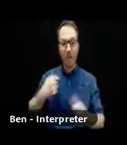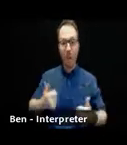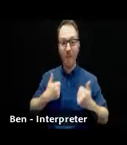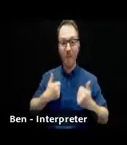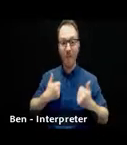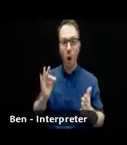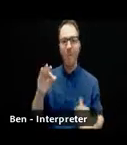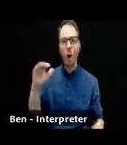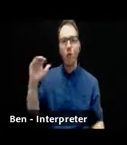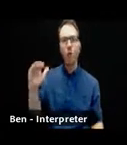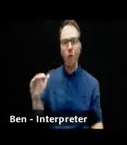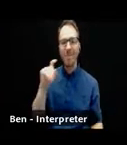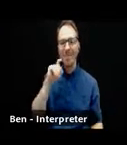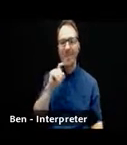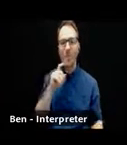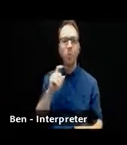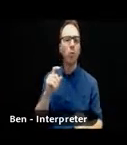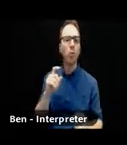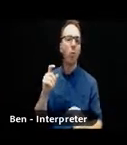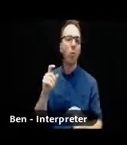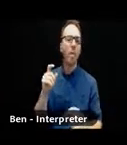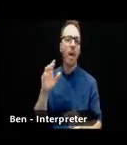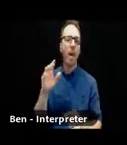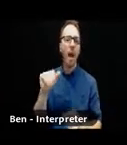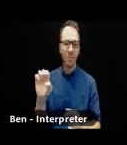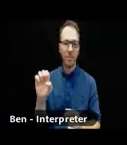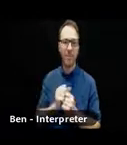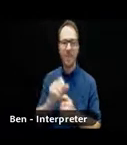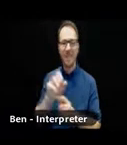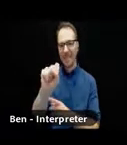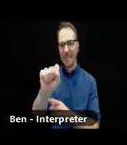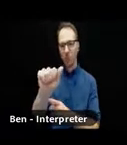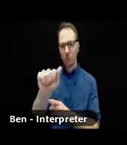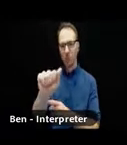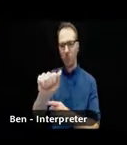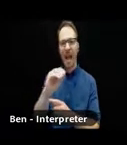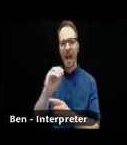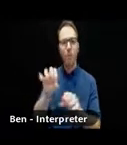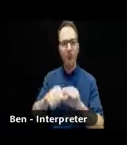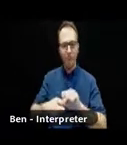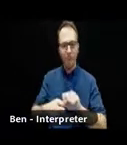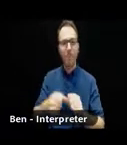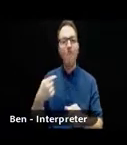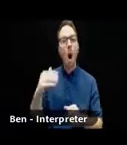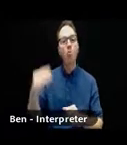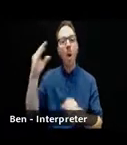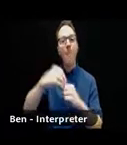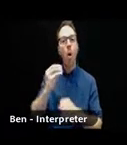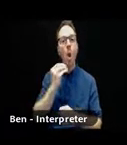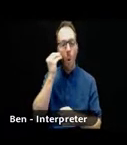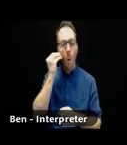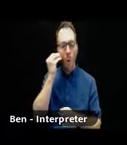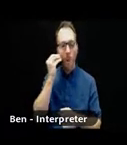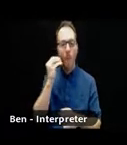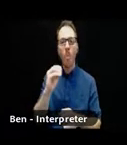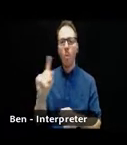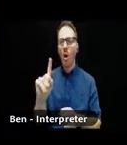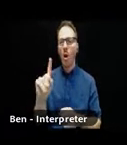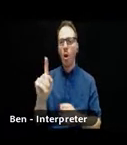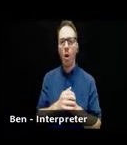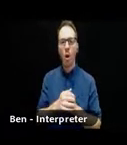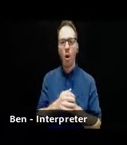sexual abuse, of sexual assault, and of rape. And I grew up in a home where